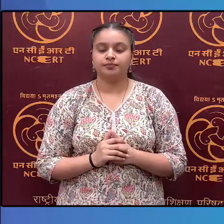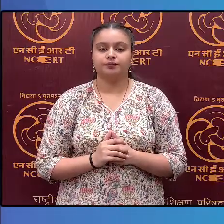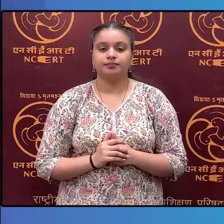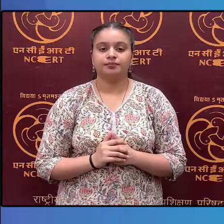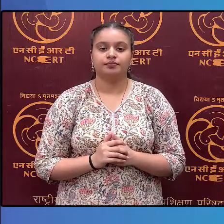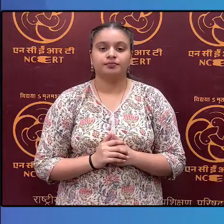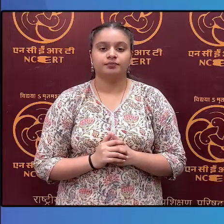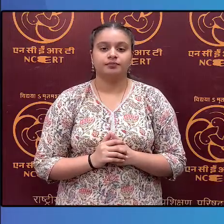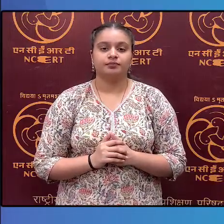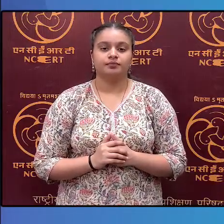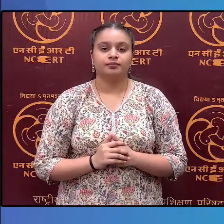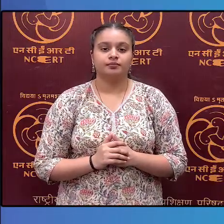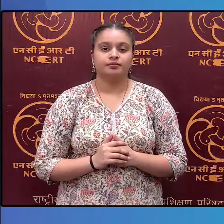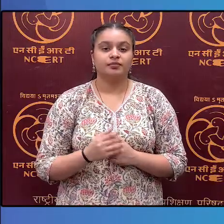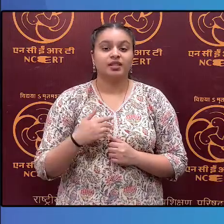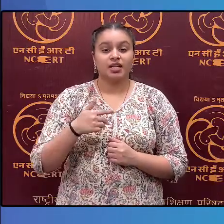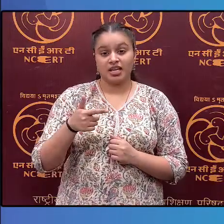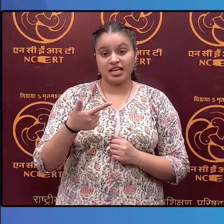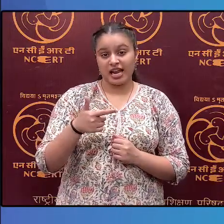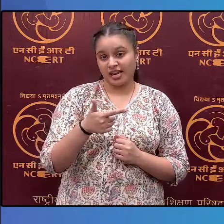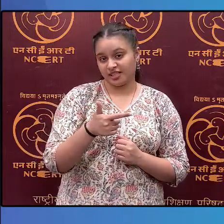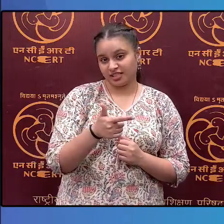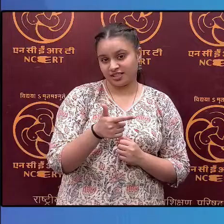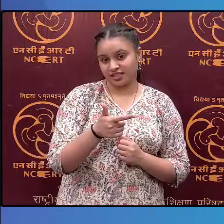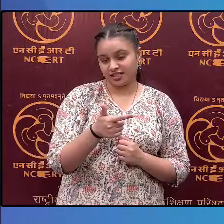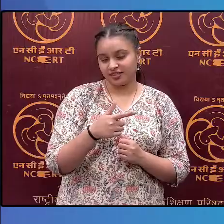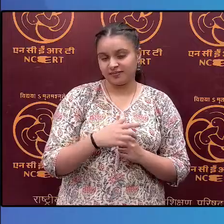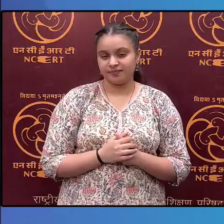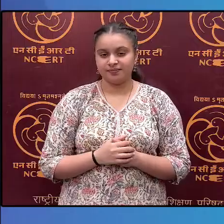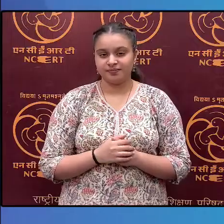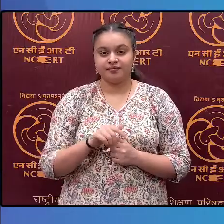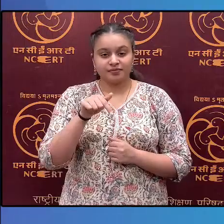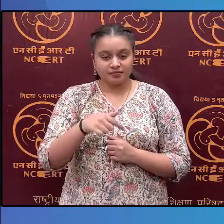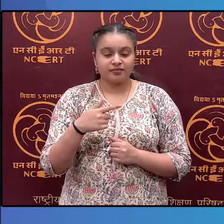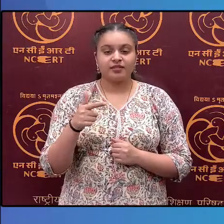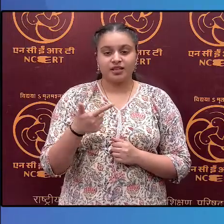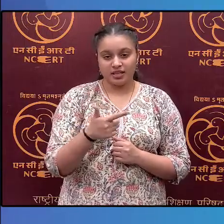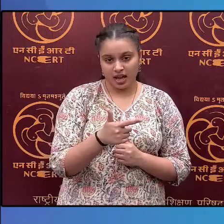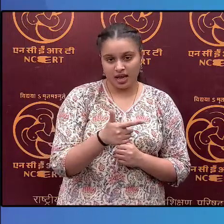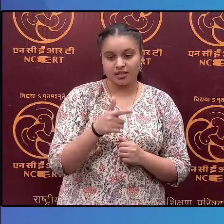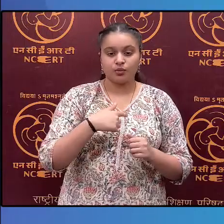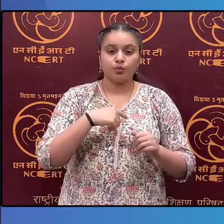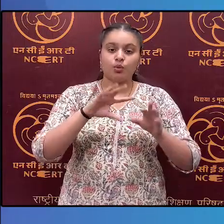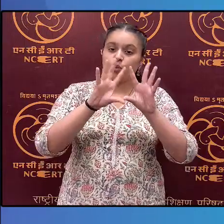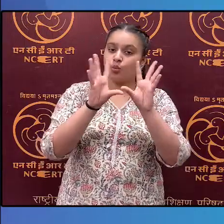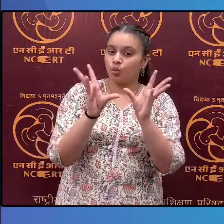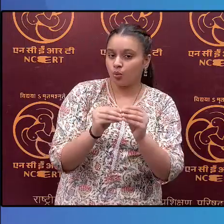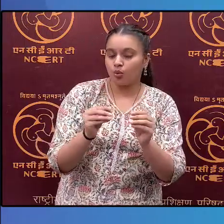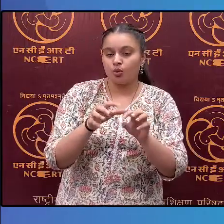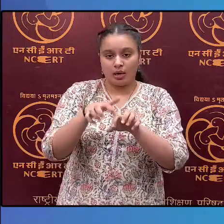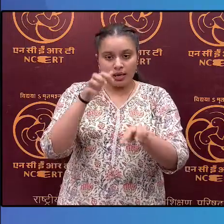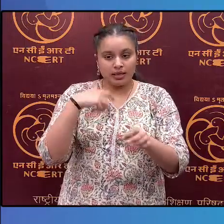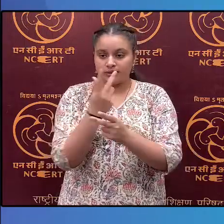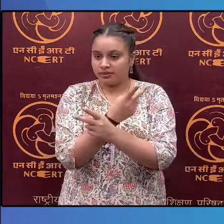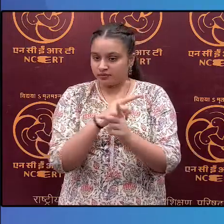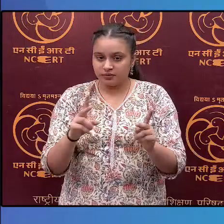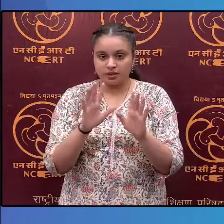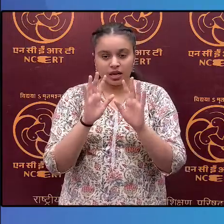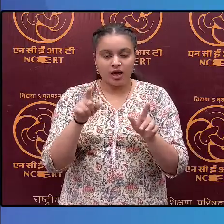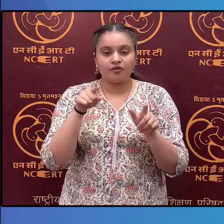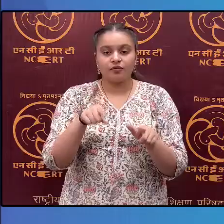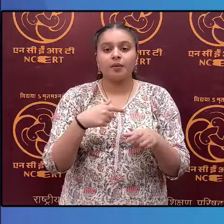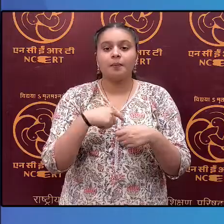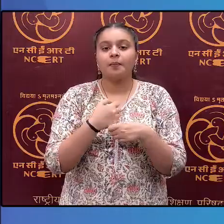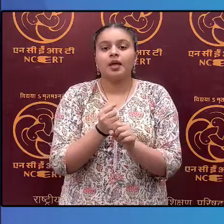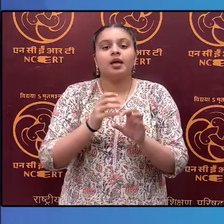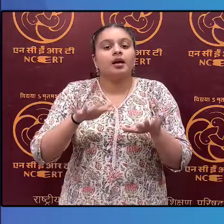Next. It's a rat. Yes, you have guessed it right. It is a rat. These all animals that I'm showing you are made of paper.